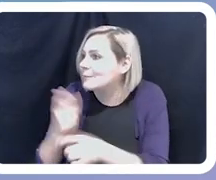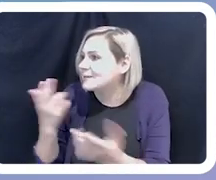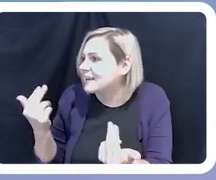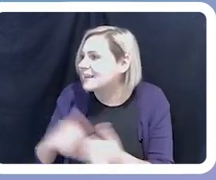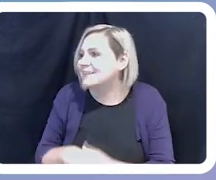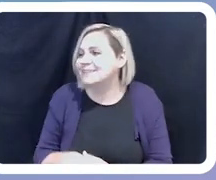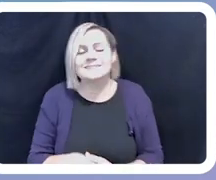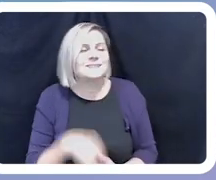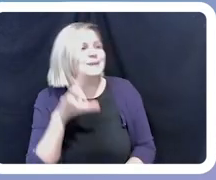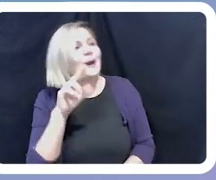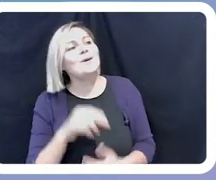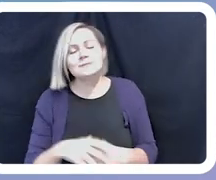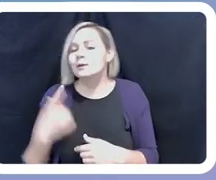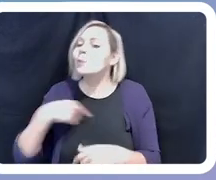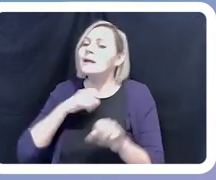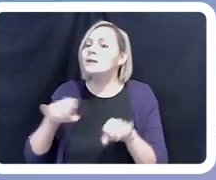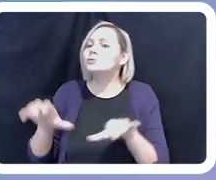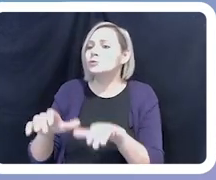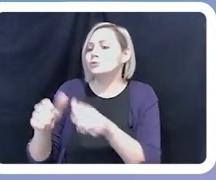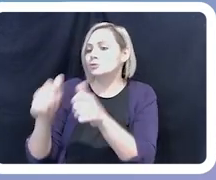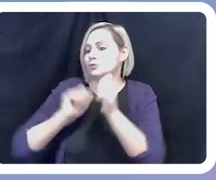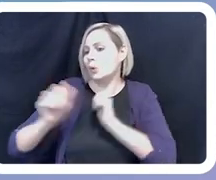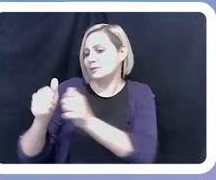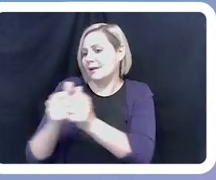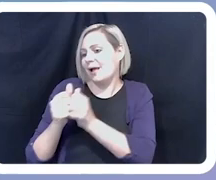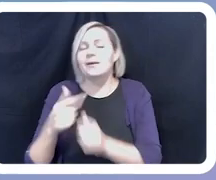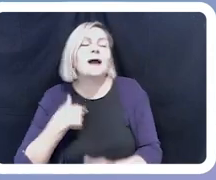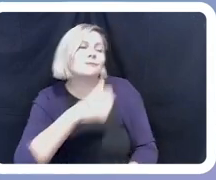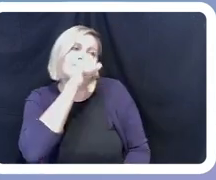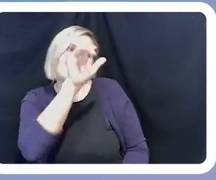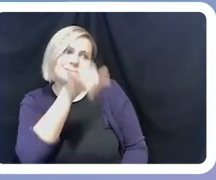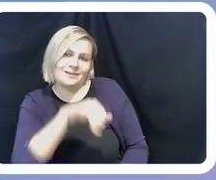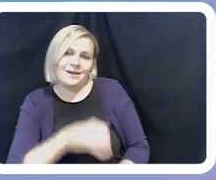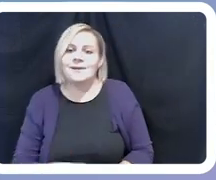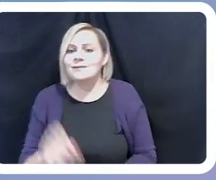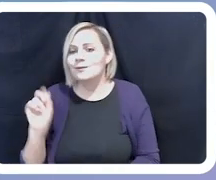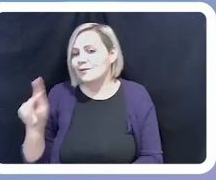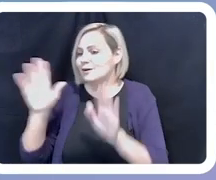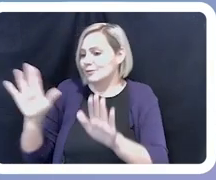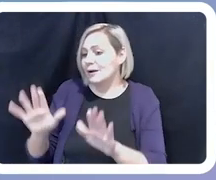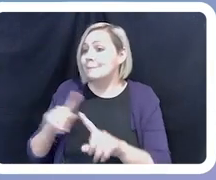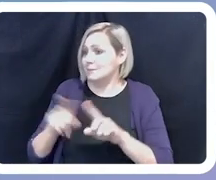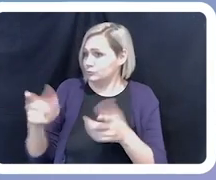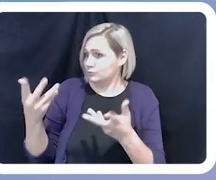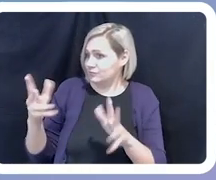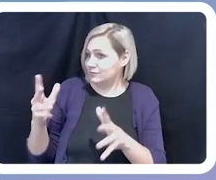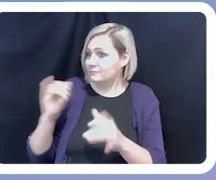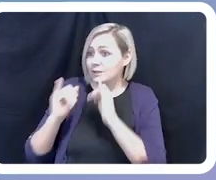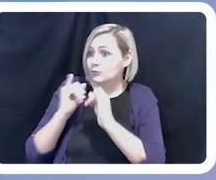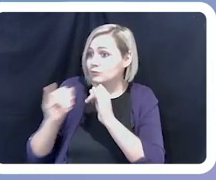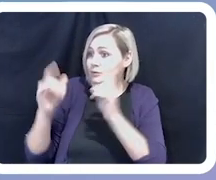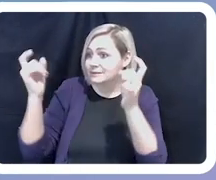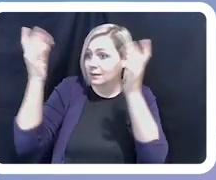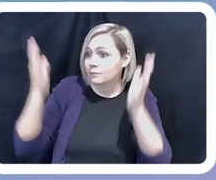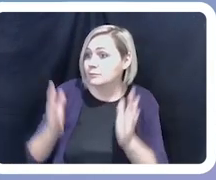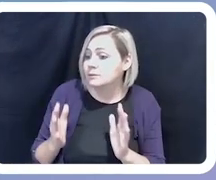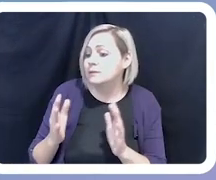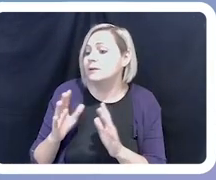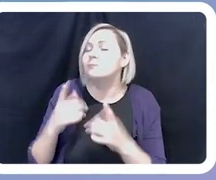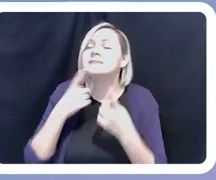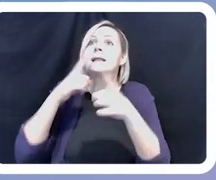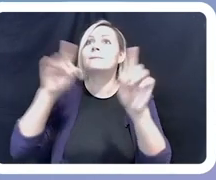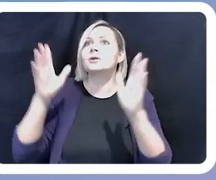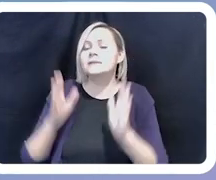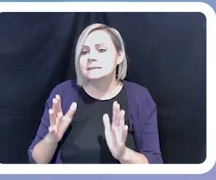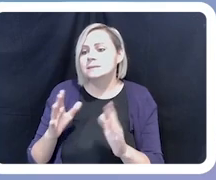No. We can do a talk show together. How about that? I would love that. Okay, that would be great. But you have. You've been interviewing celebrities. You've been doing